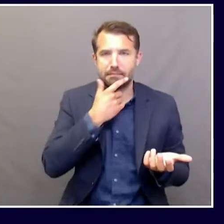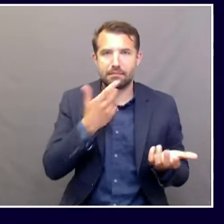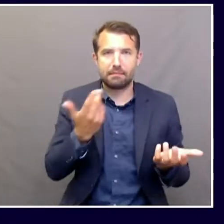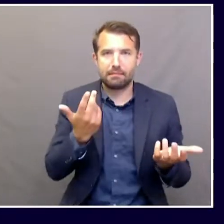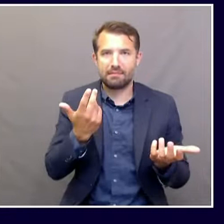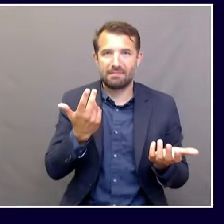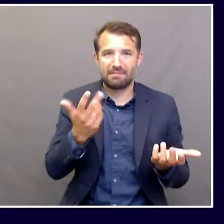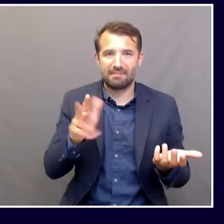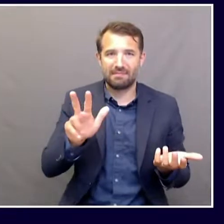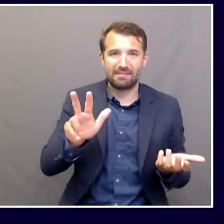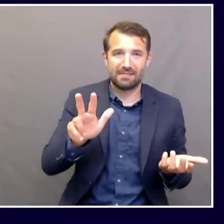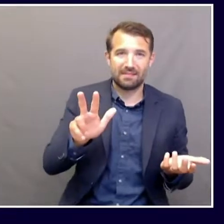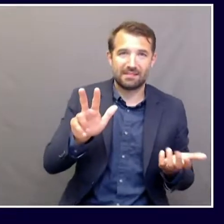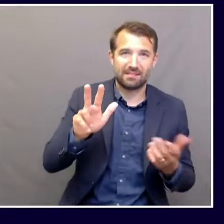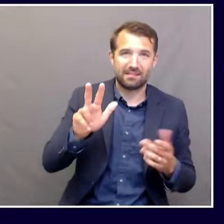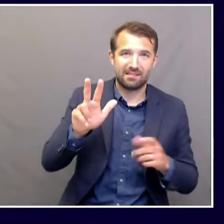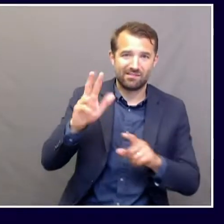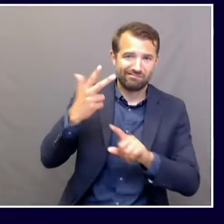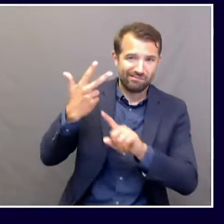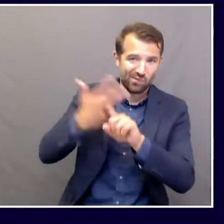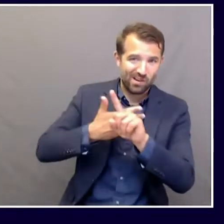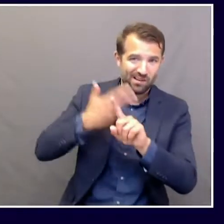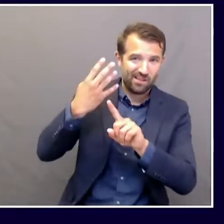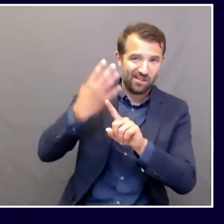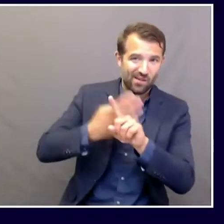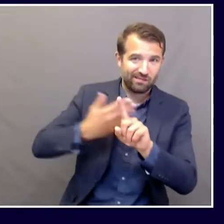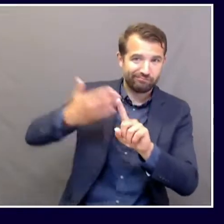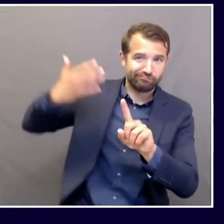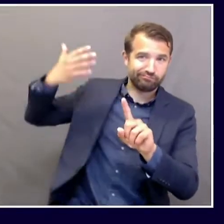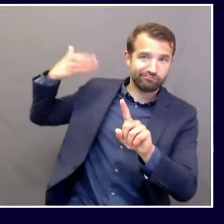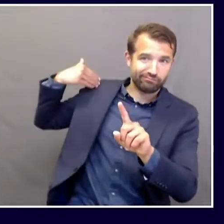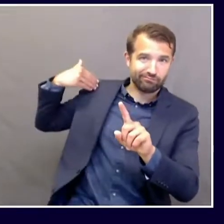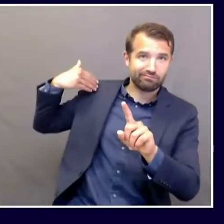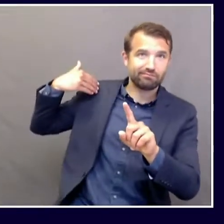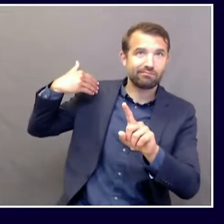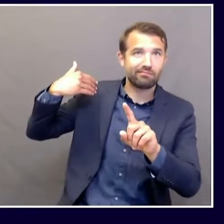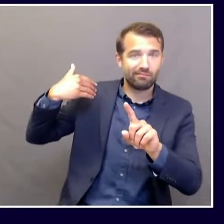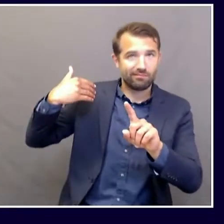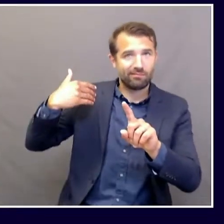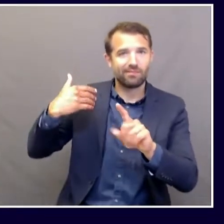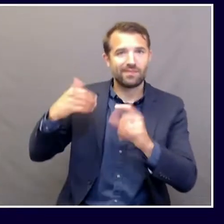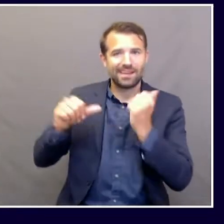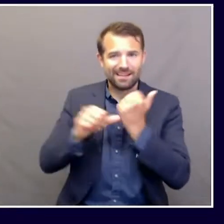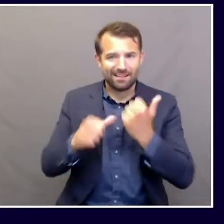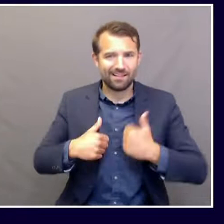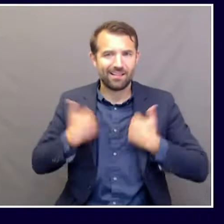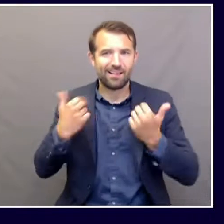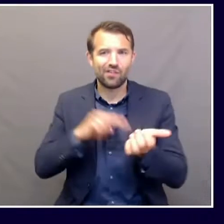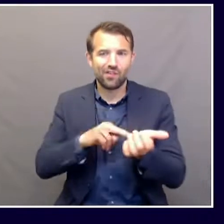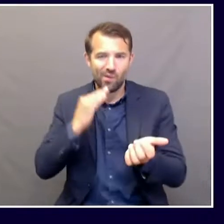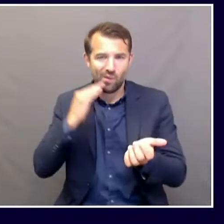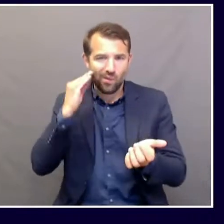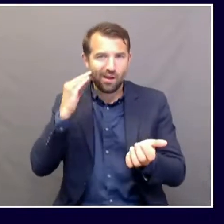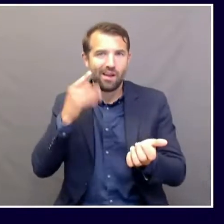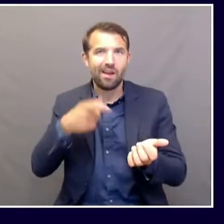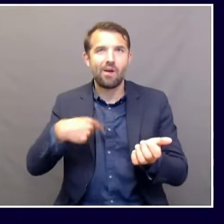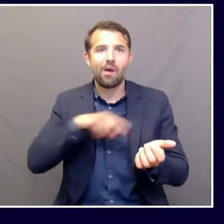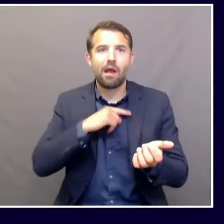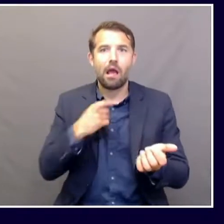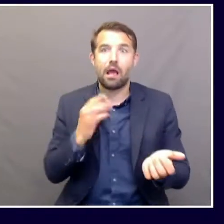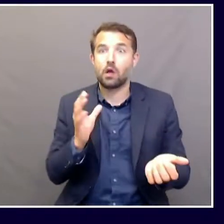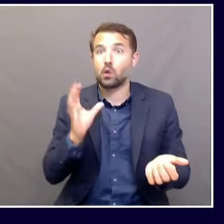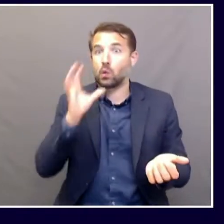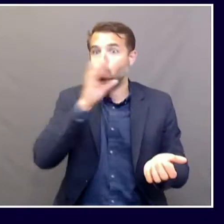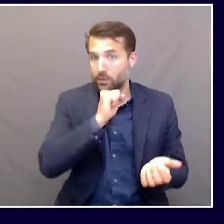months ago, maybe, at a long-term care facility where that was a hypothesis, because we did see